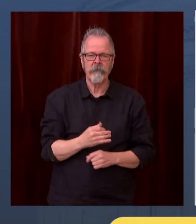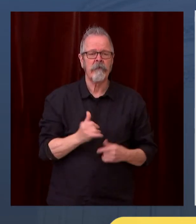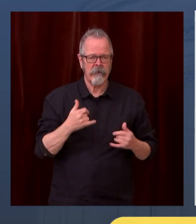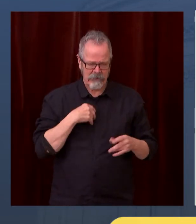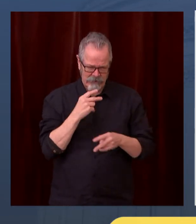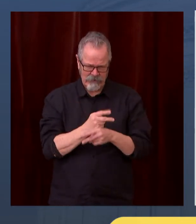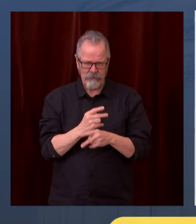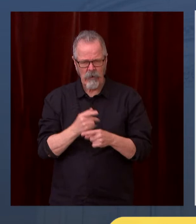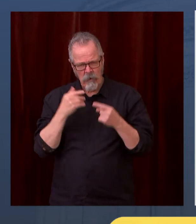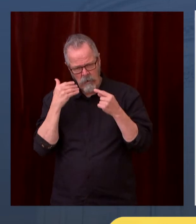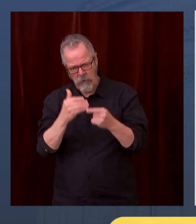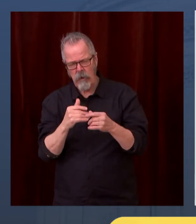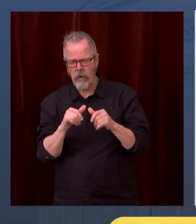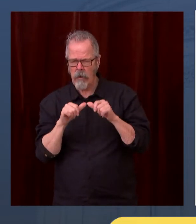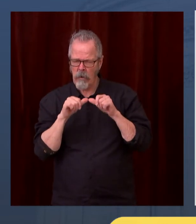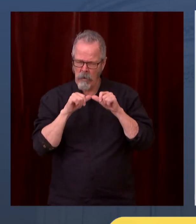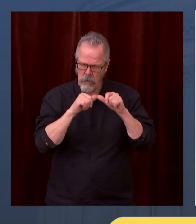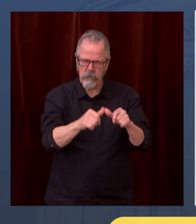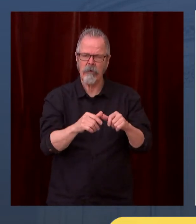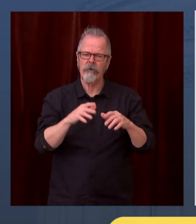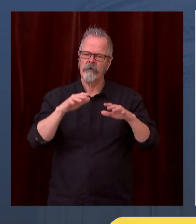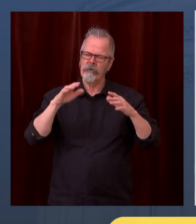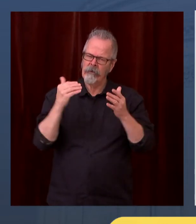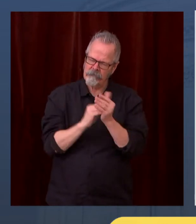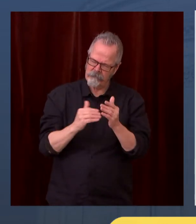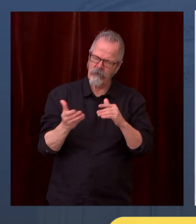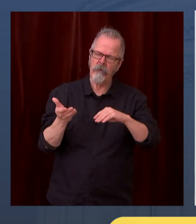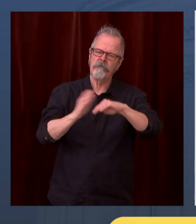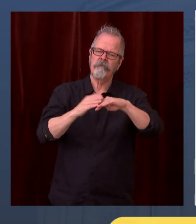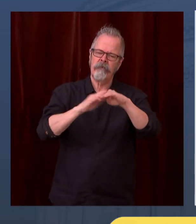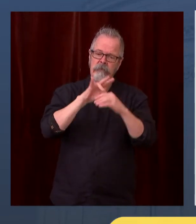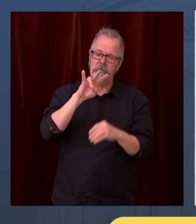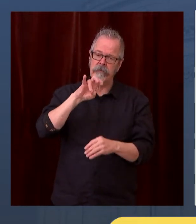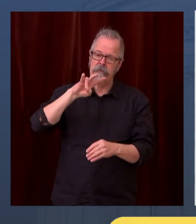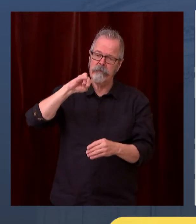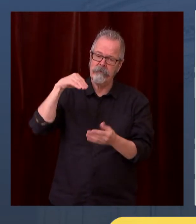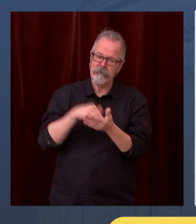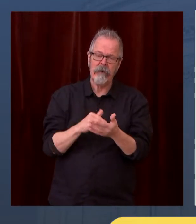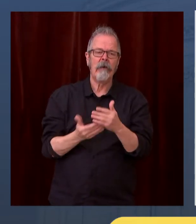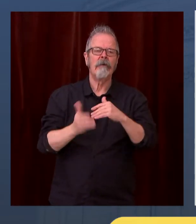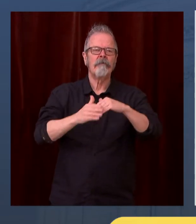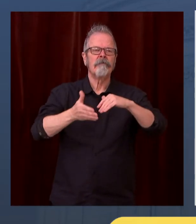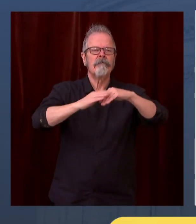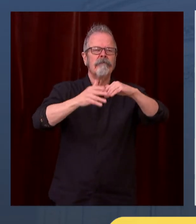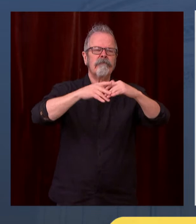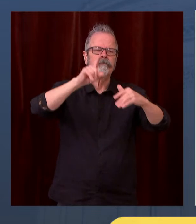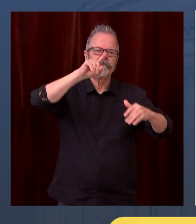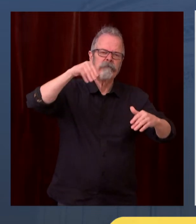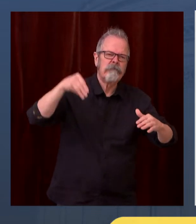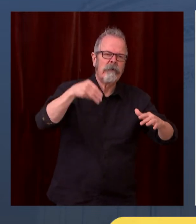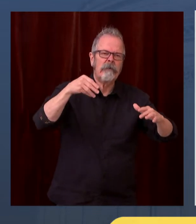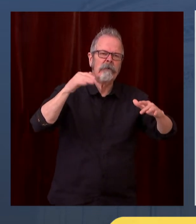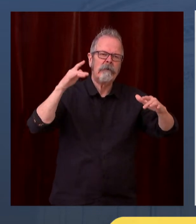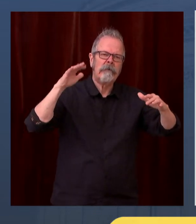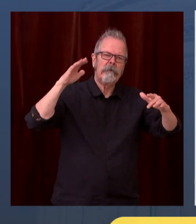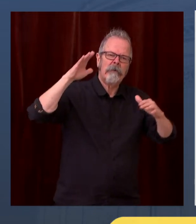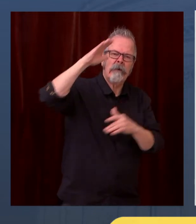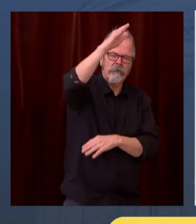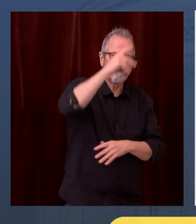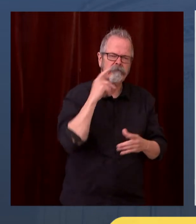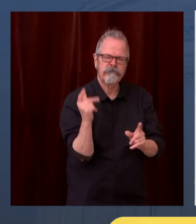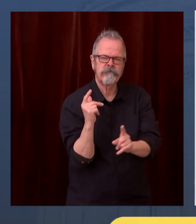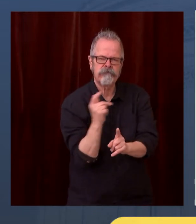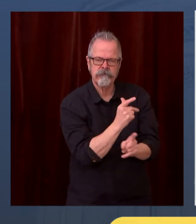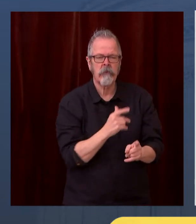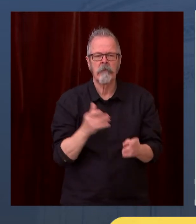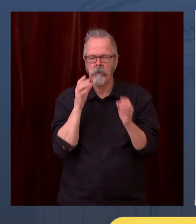to continuing to increase the numbers moving forward. We've also gotten faster at doing that. Our